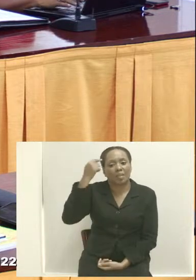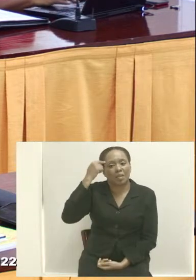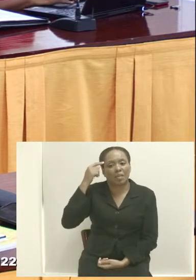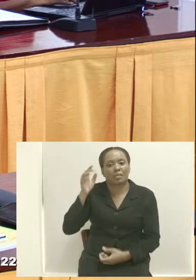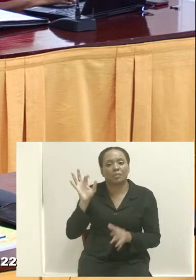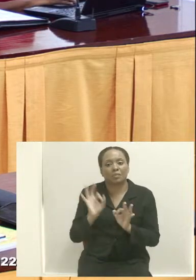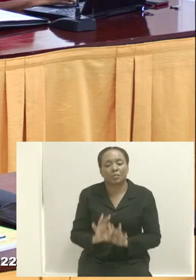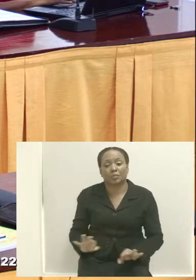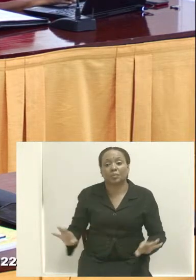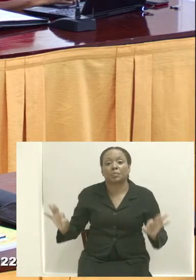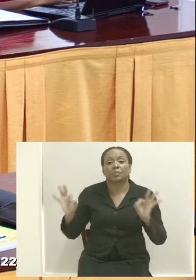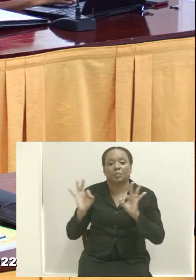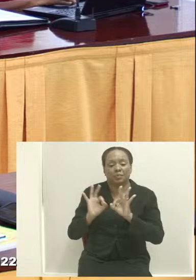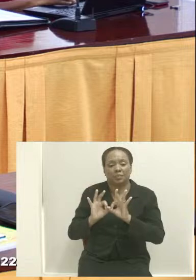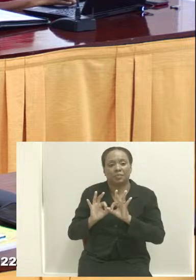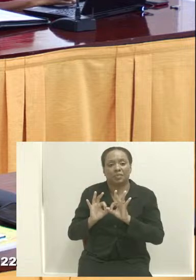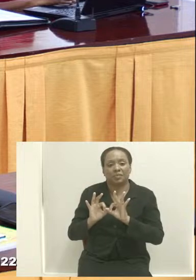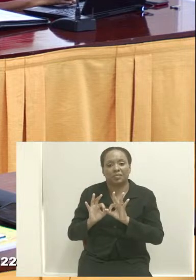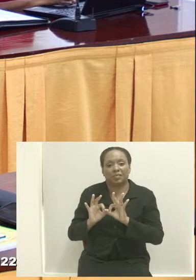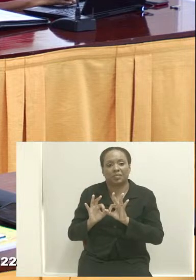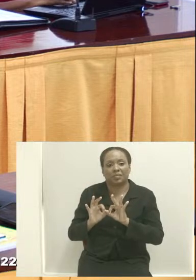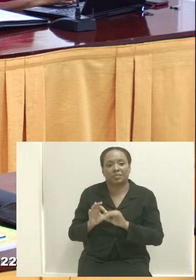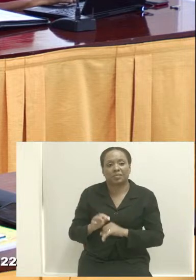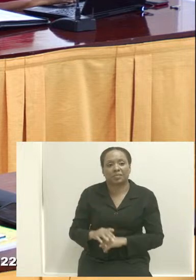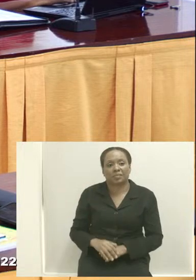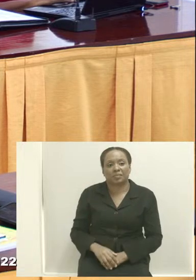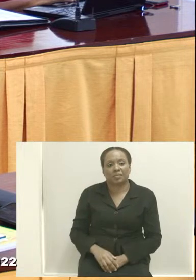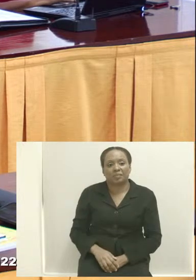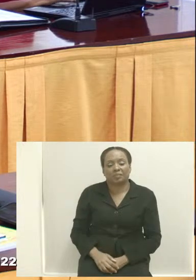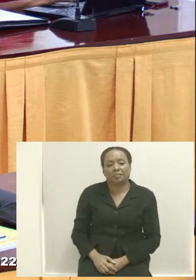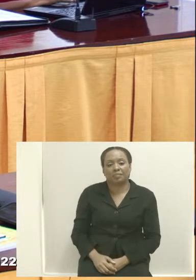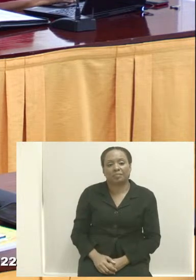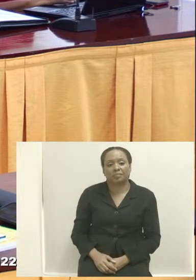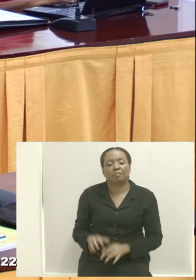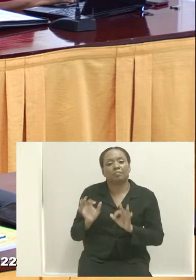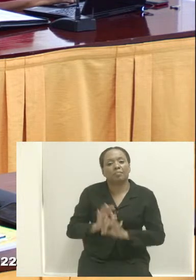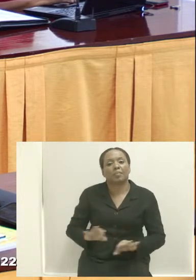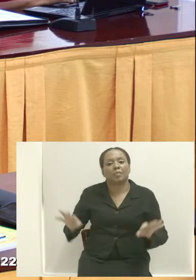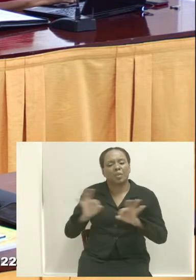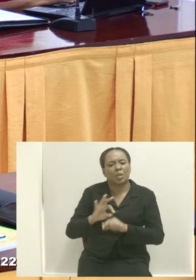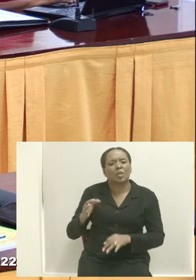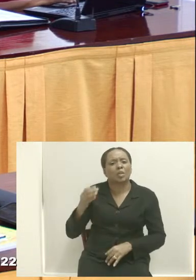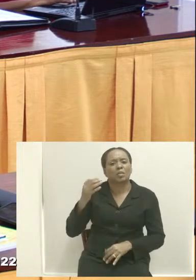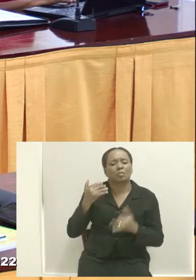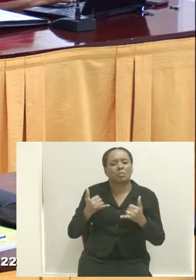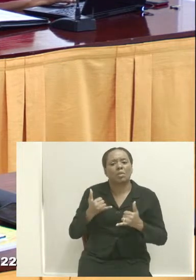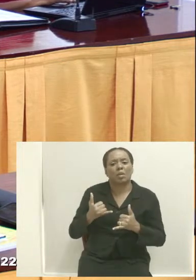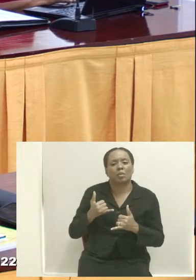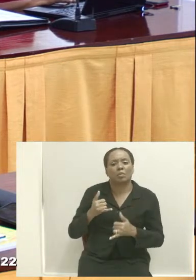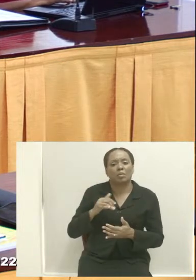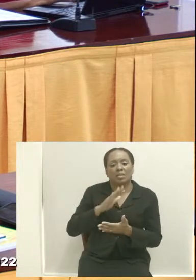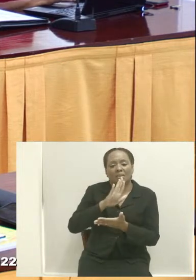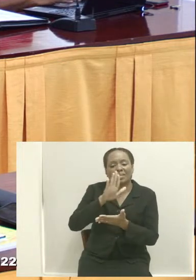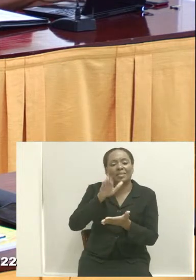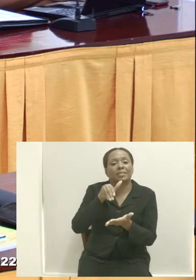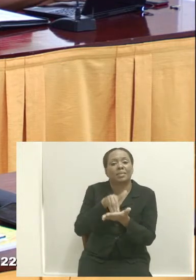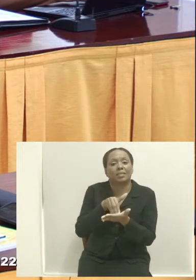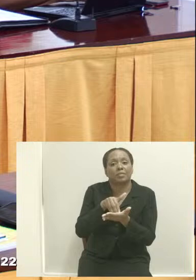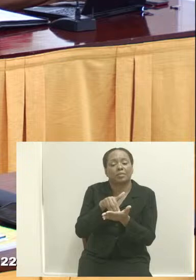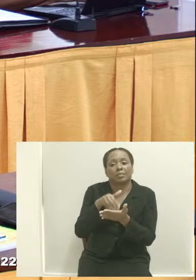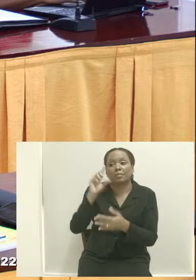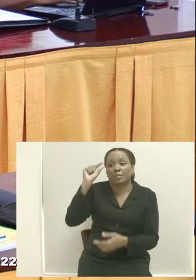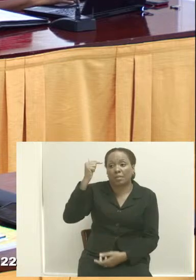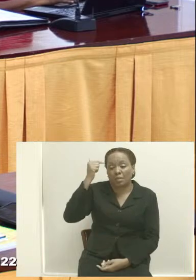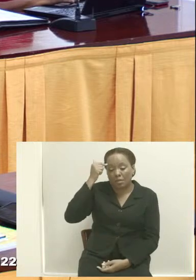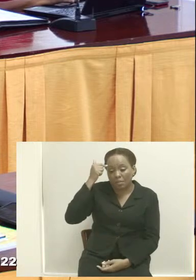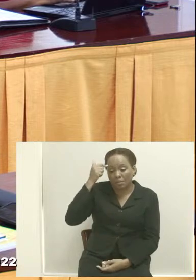the pressure on central government, entrepreneurship is really the way of the future. All of us